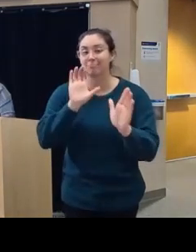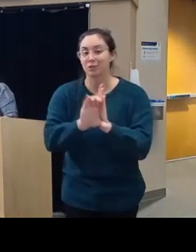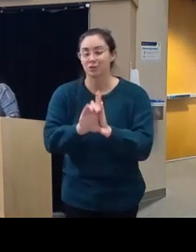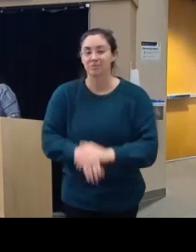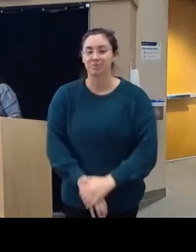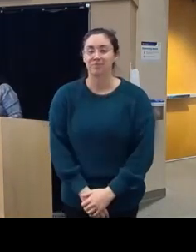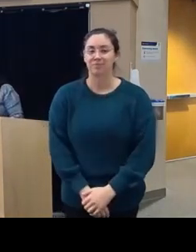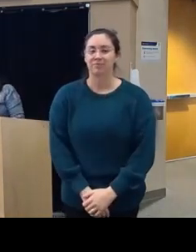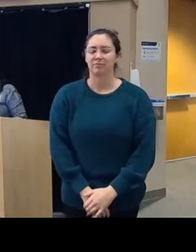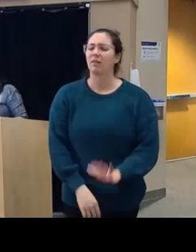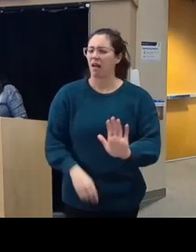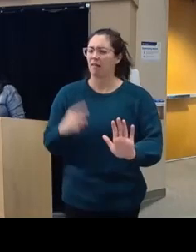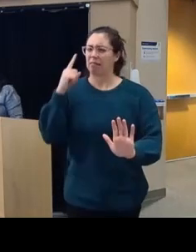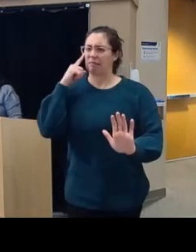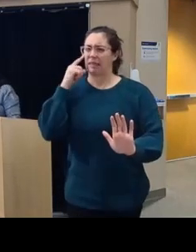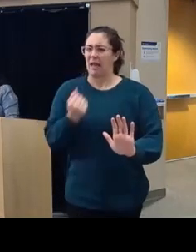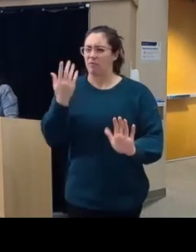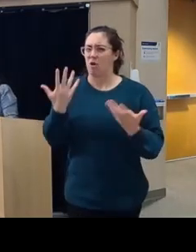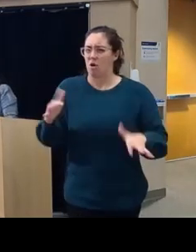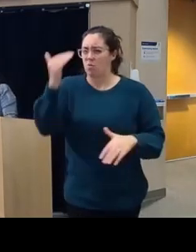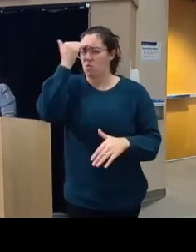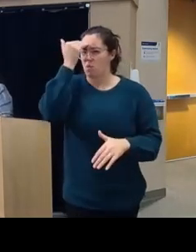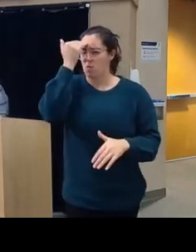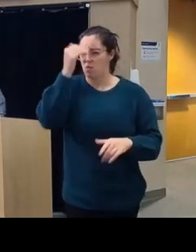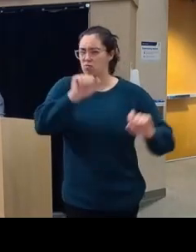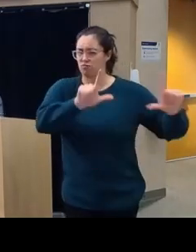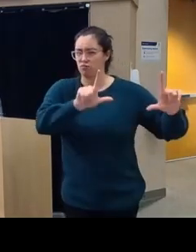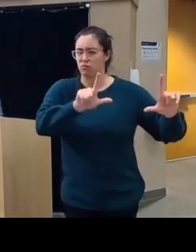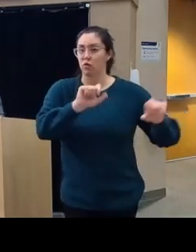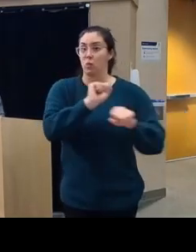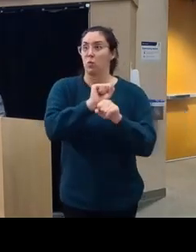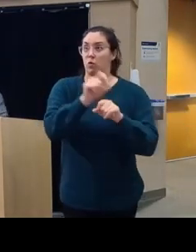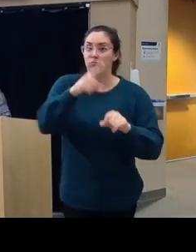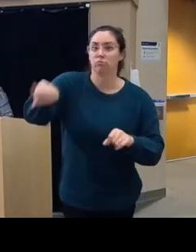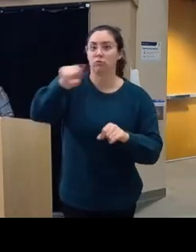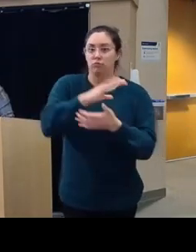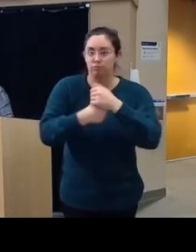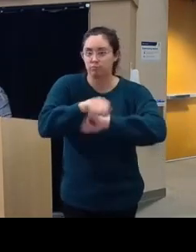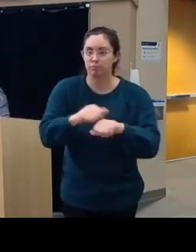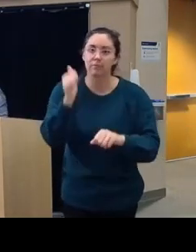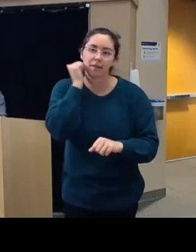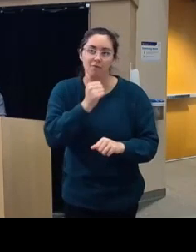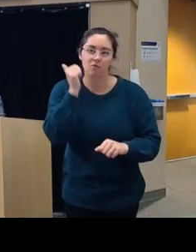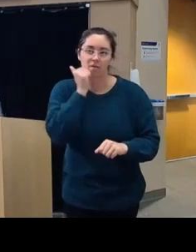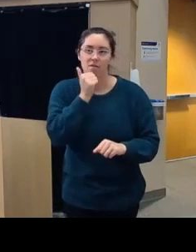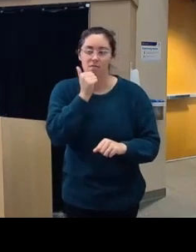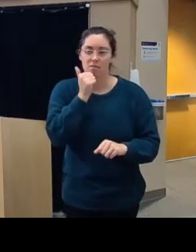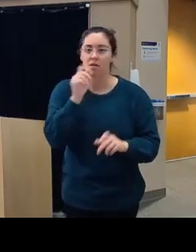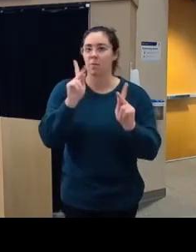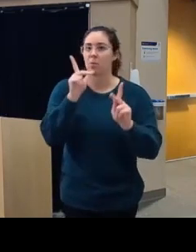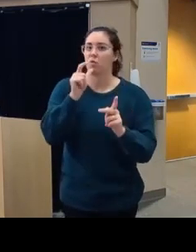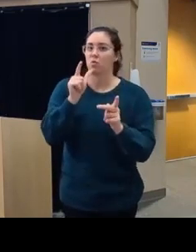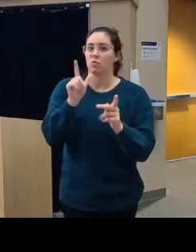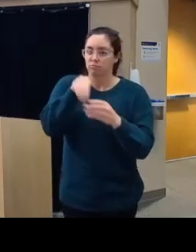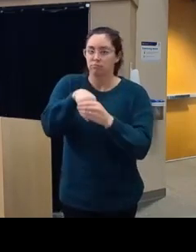think everyone knows here, I'm sure they do, and this is the work that you all are doing every day, particularly those involved in the